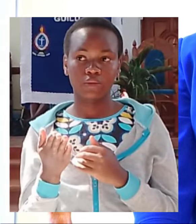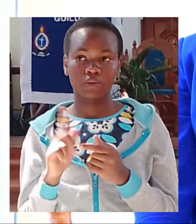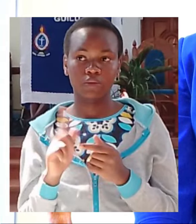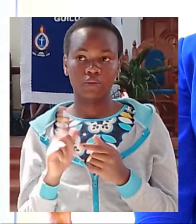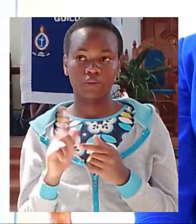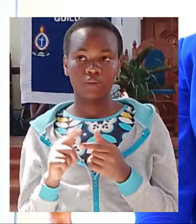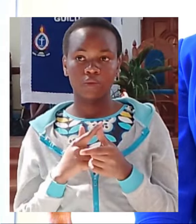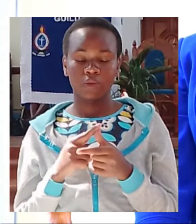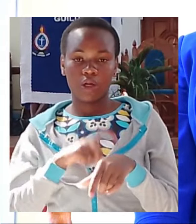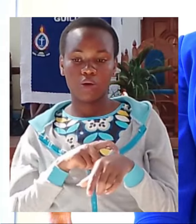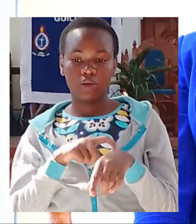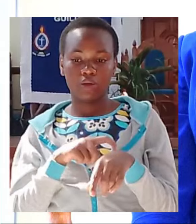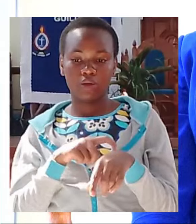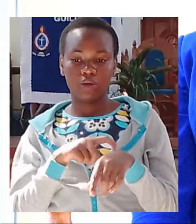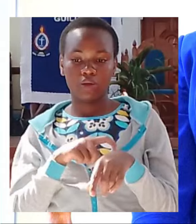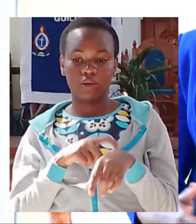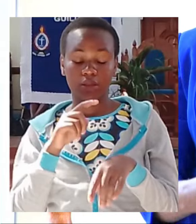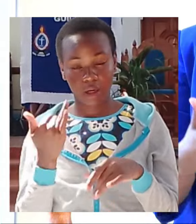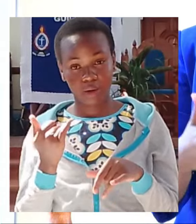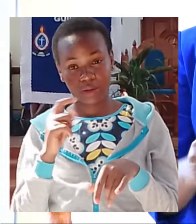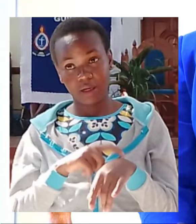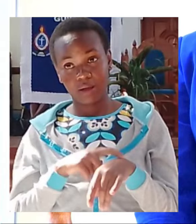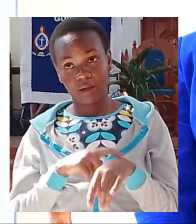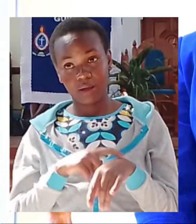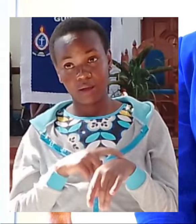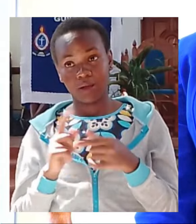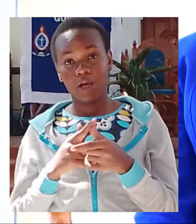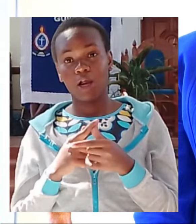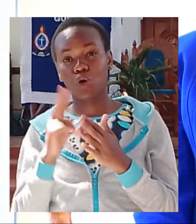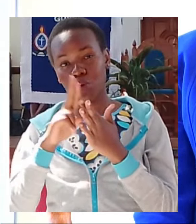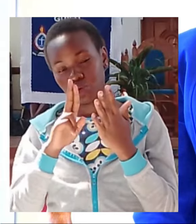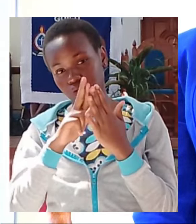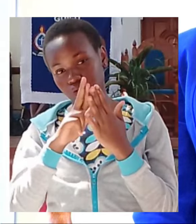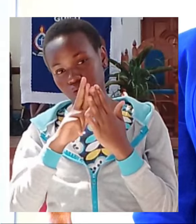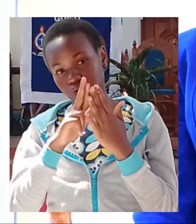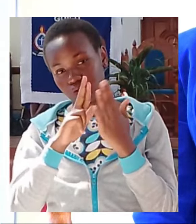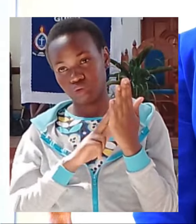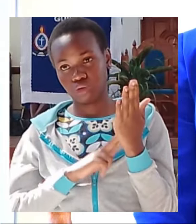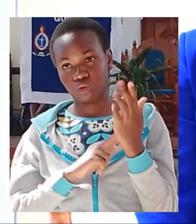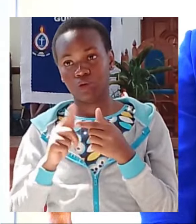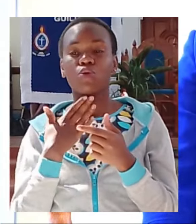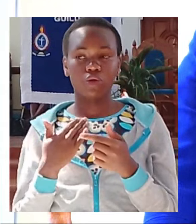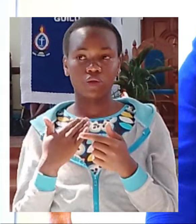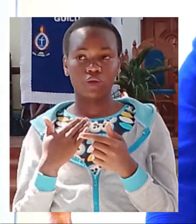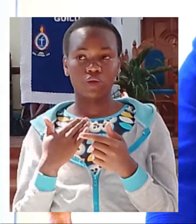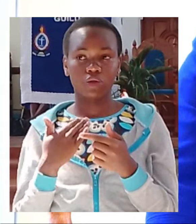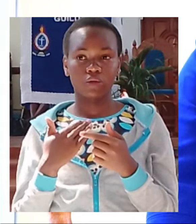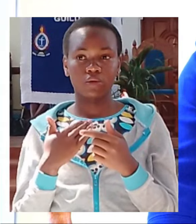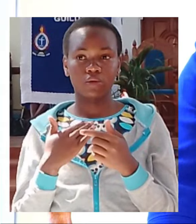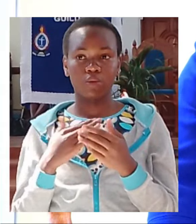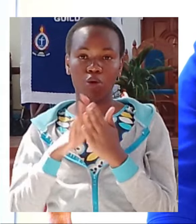It is the high time you ask yourself, what are your priorities? What do you value the